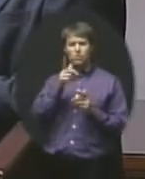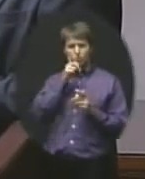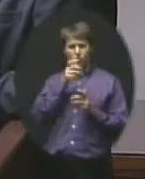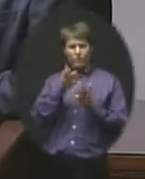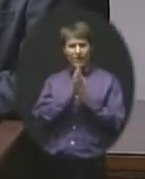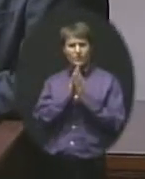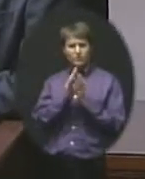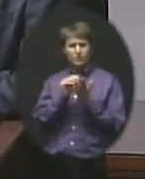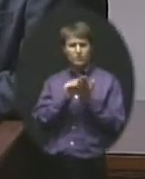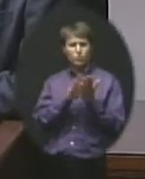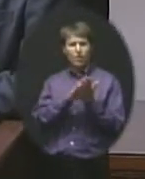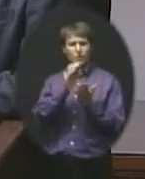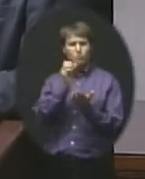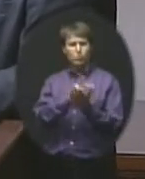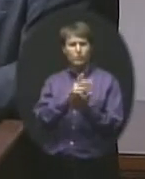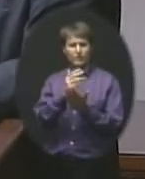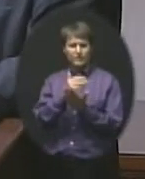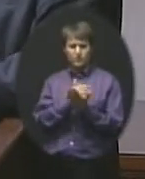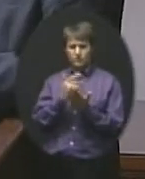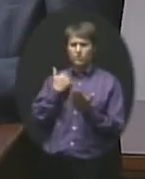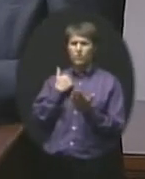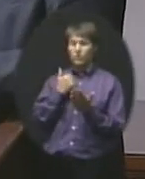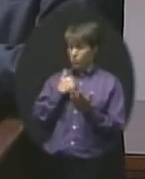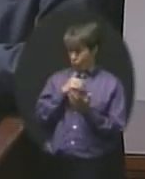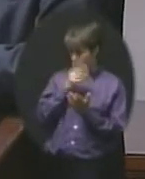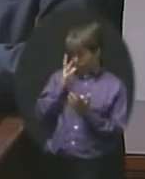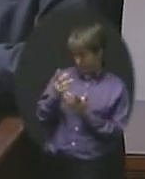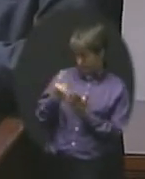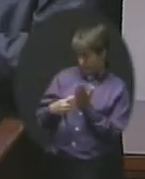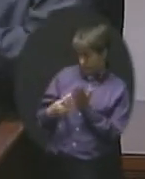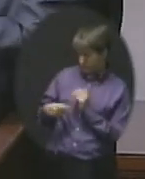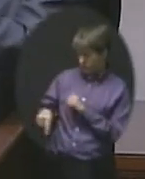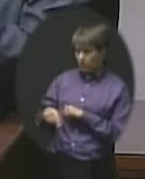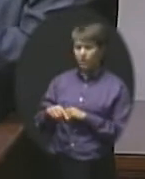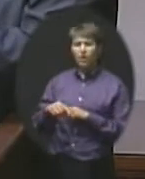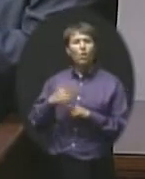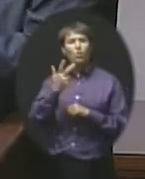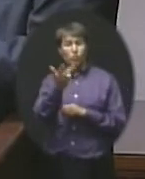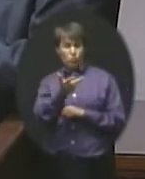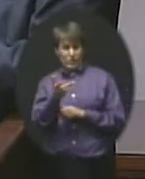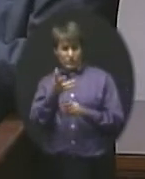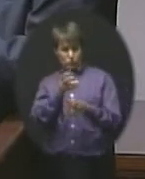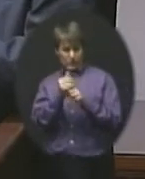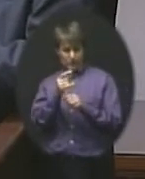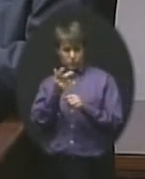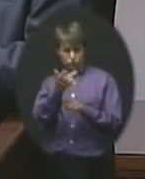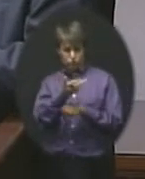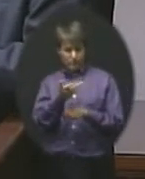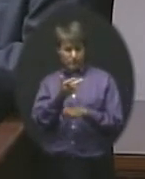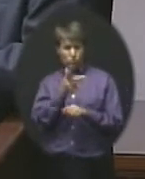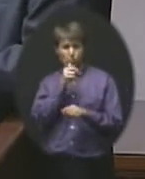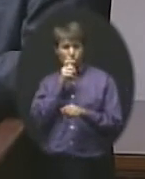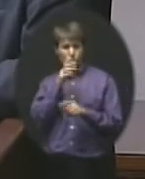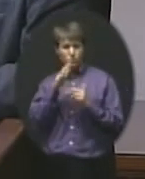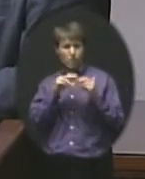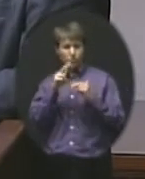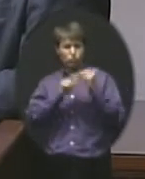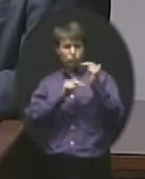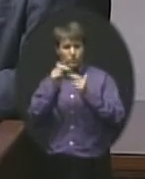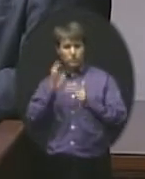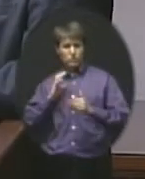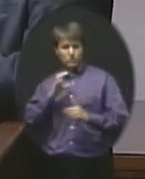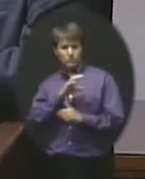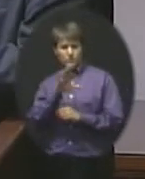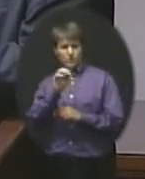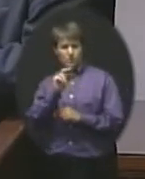put on our approved list. We will be discussing later. Well, it's just three of you received it. It's just the three on the construction committee. Okay. And these are,